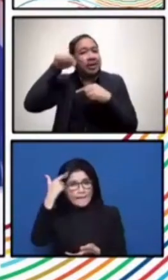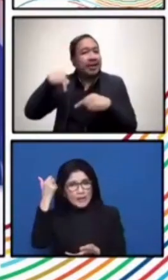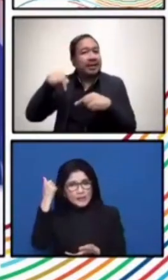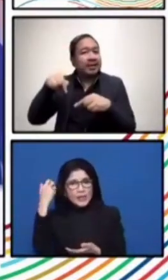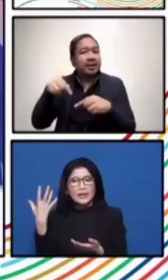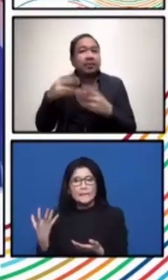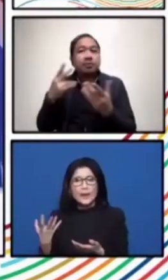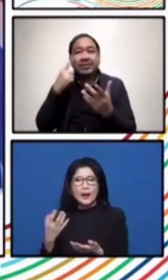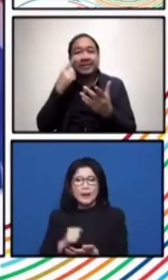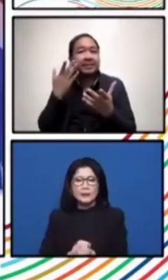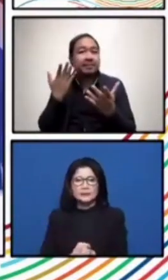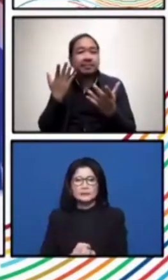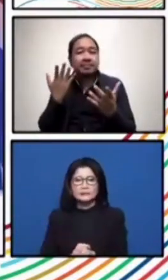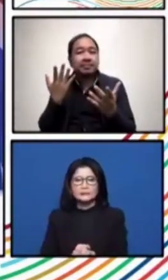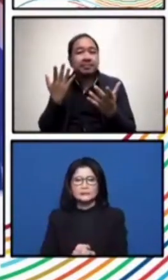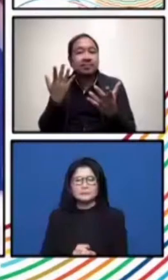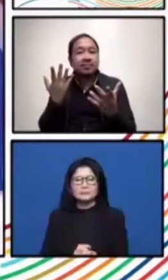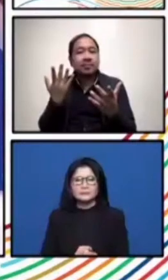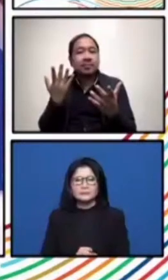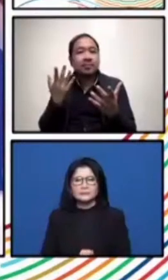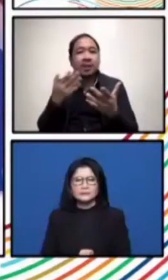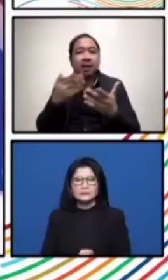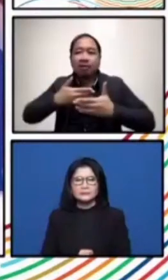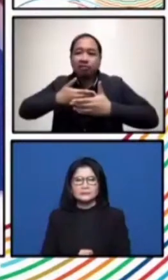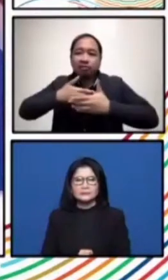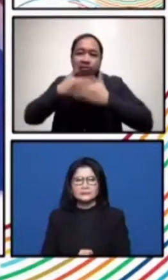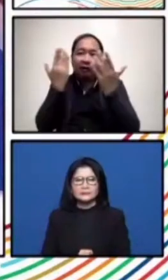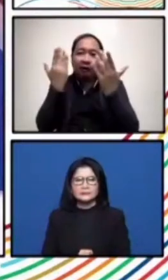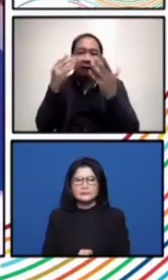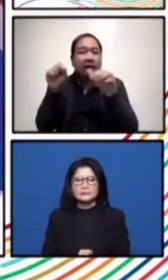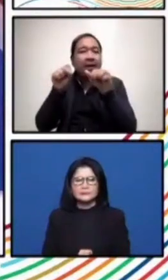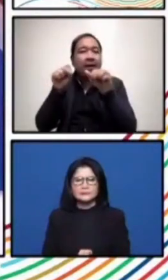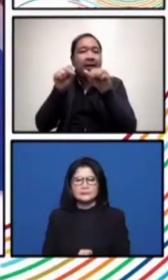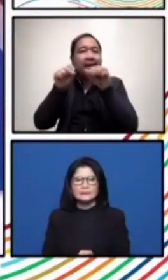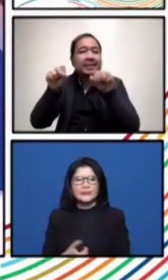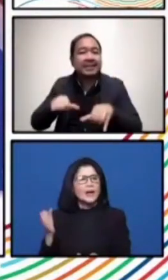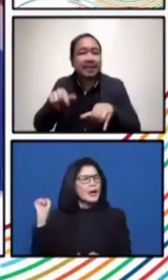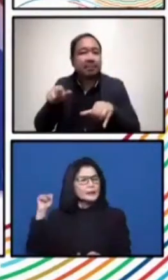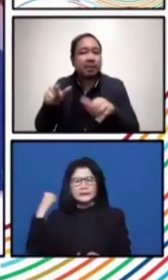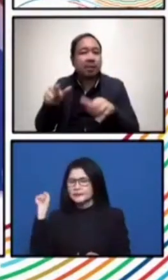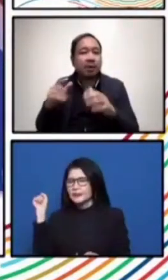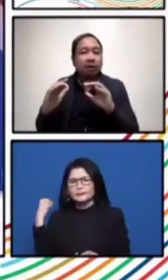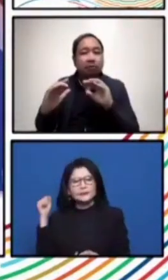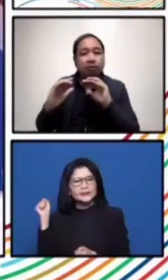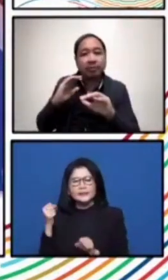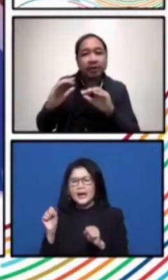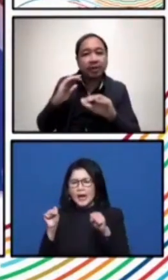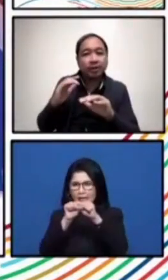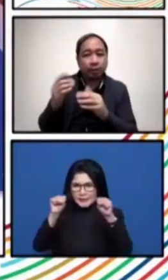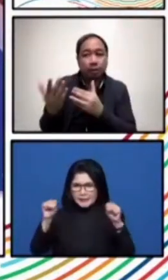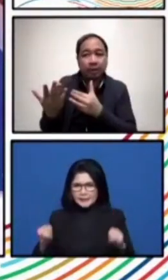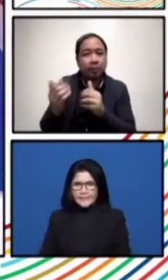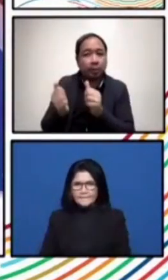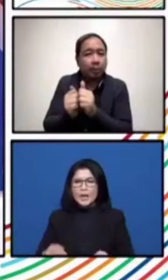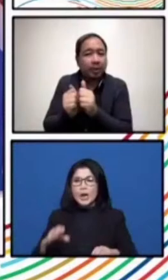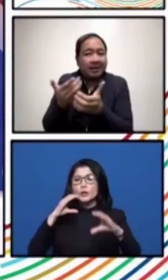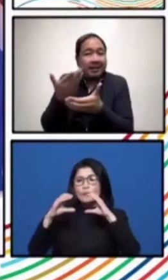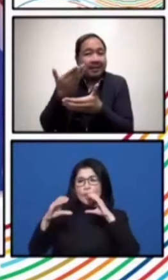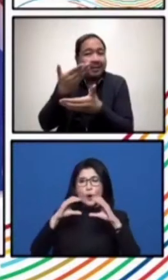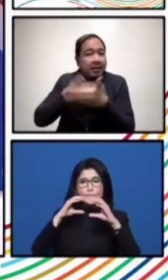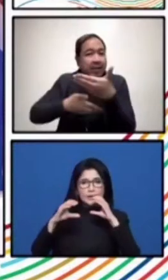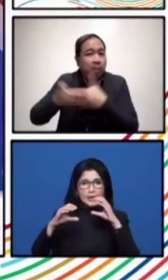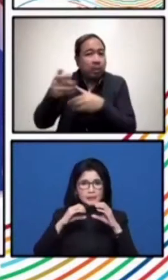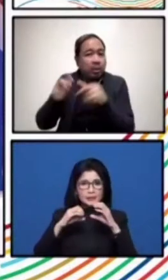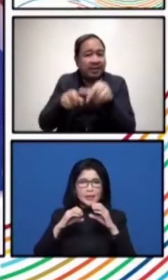unavailability of an existing system for communication with pwds especially in this highly dispersed